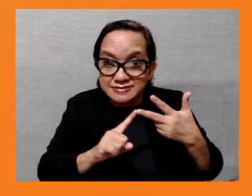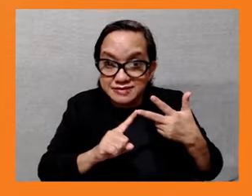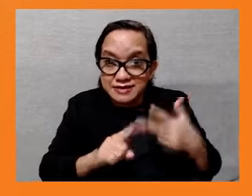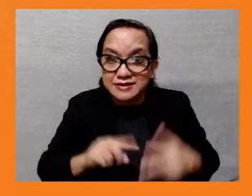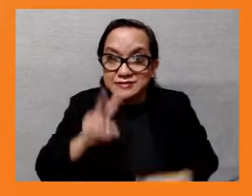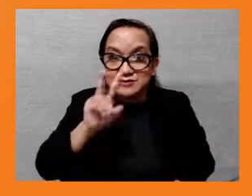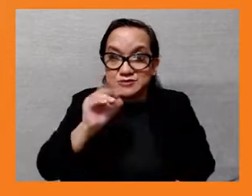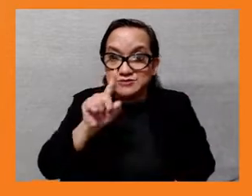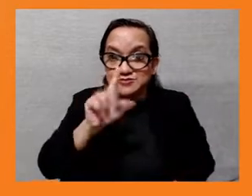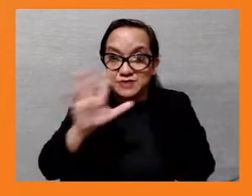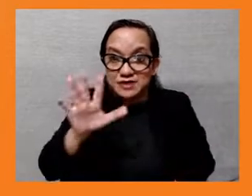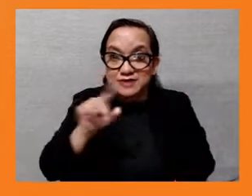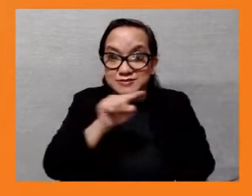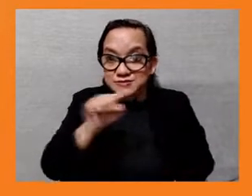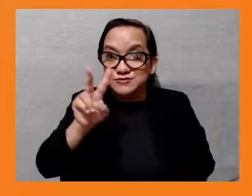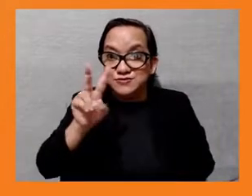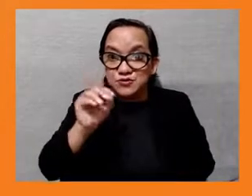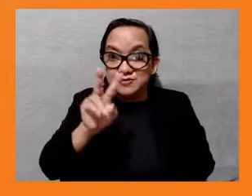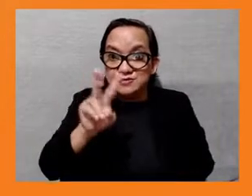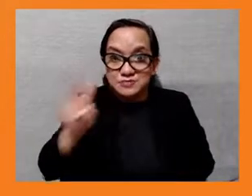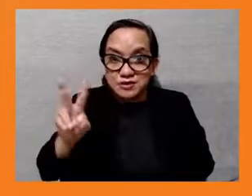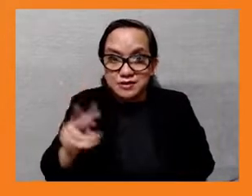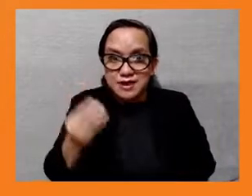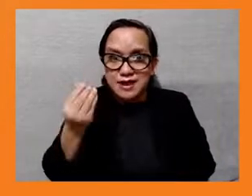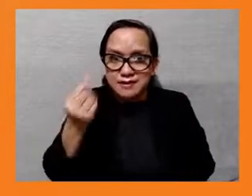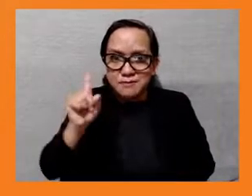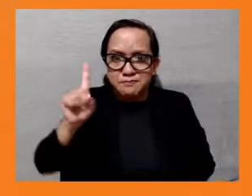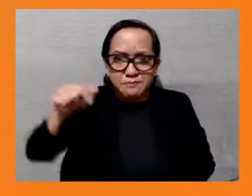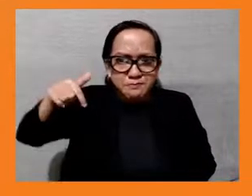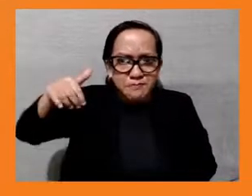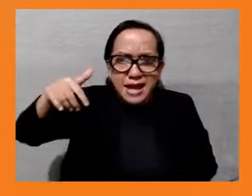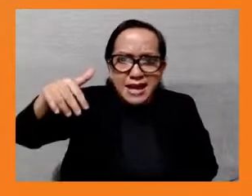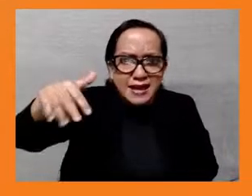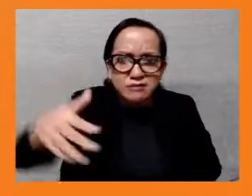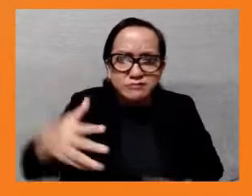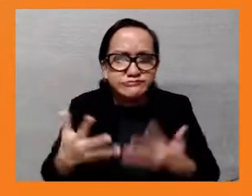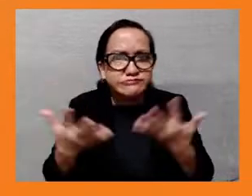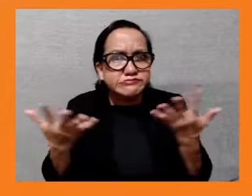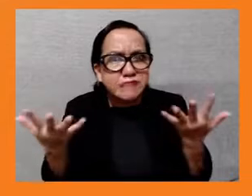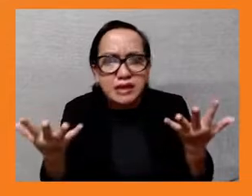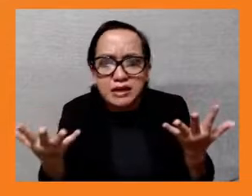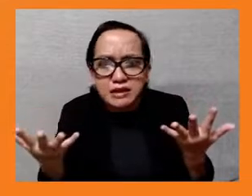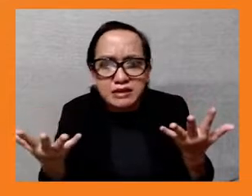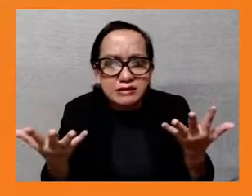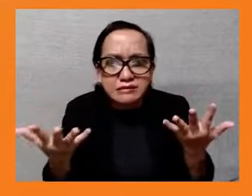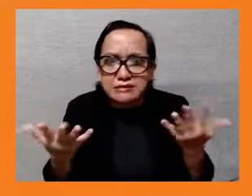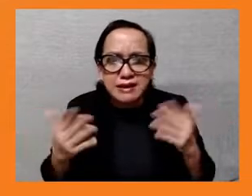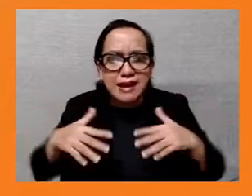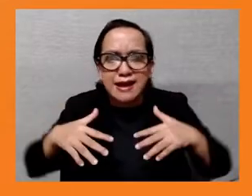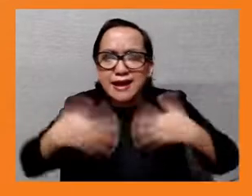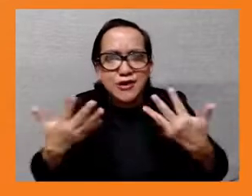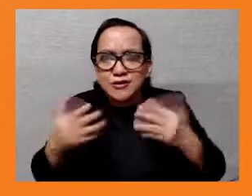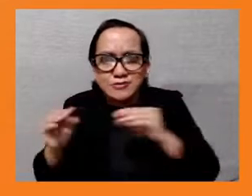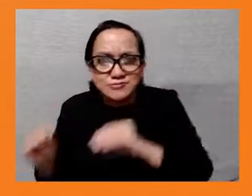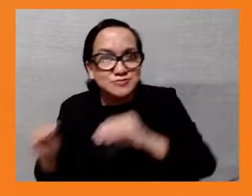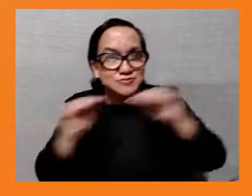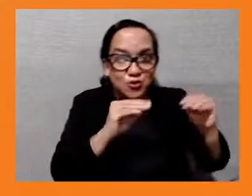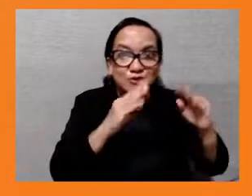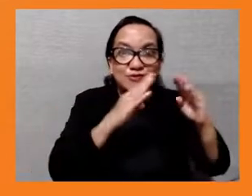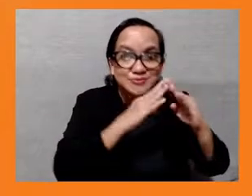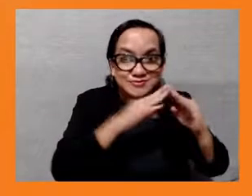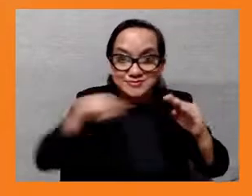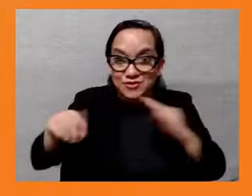down through the contracting process and through the legal agreements. Now, on that front, actually, we